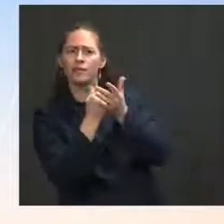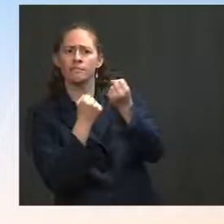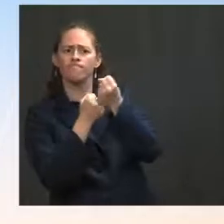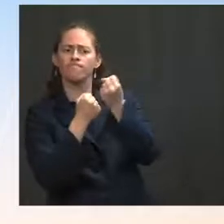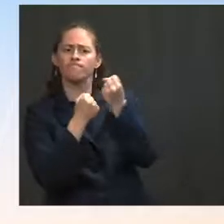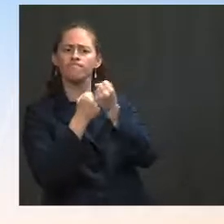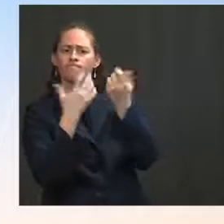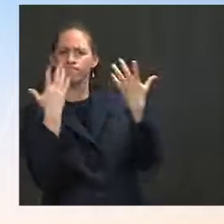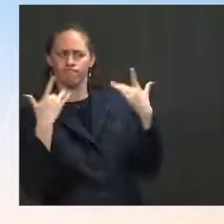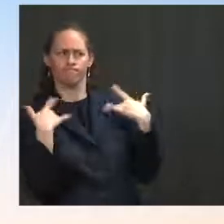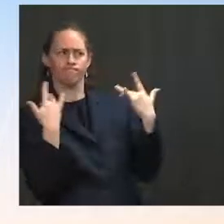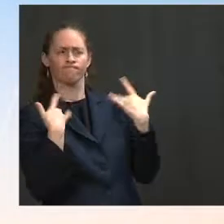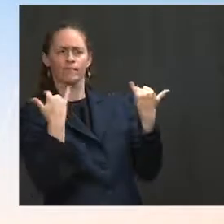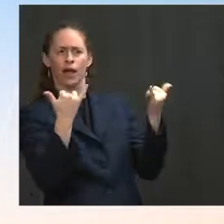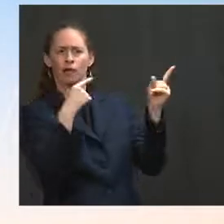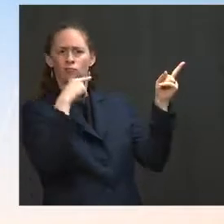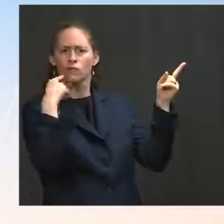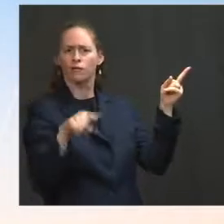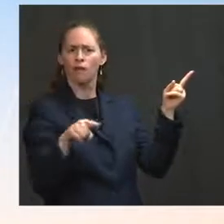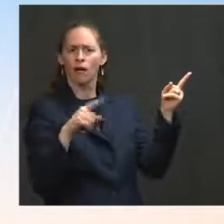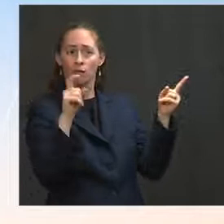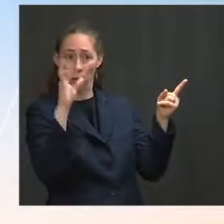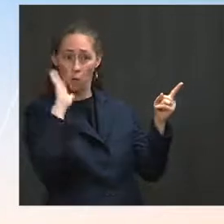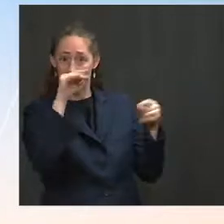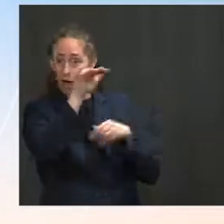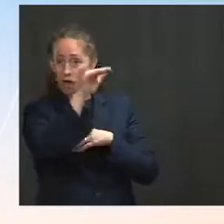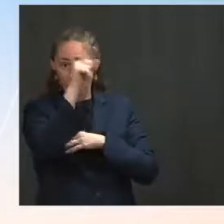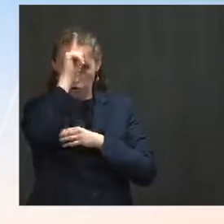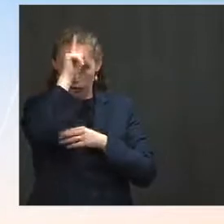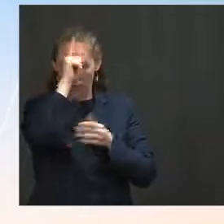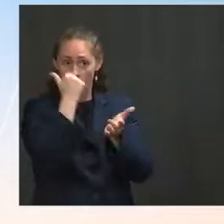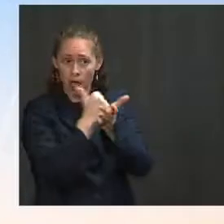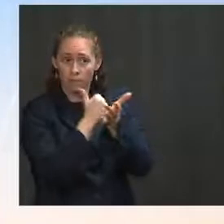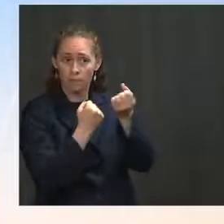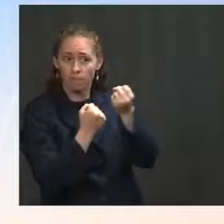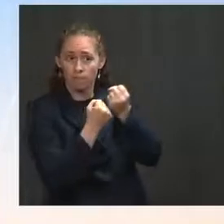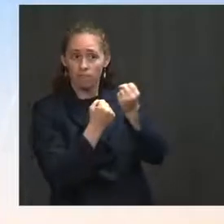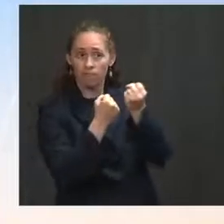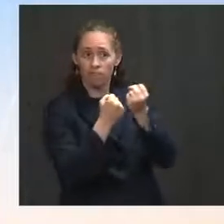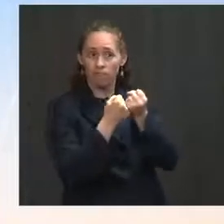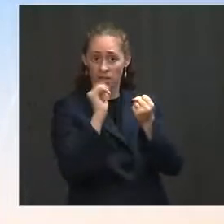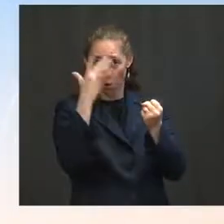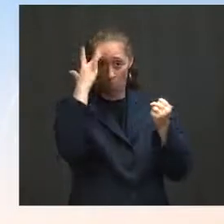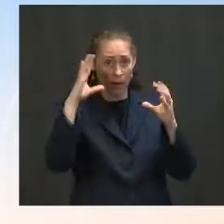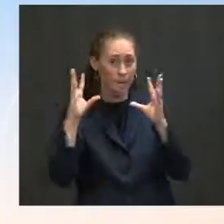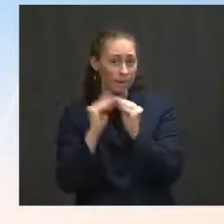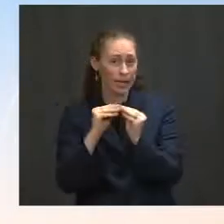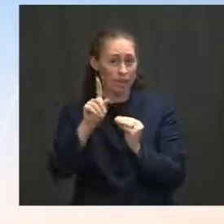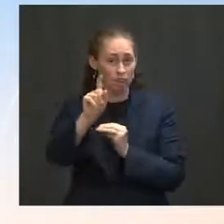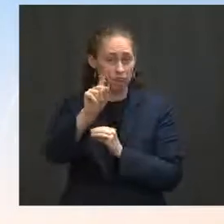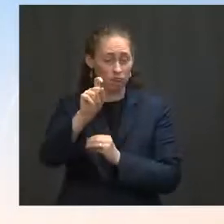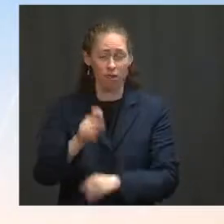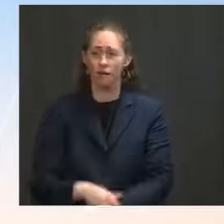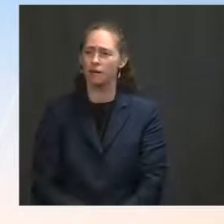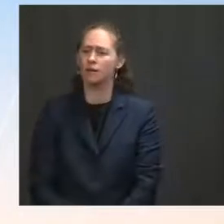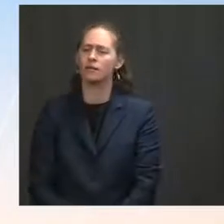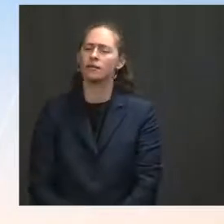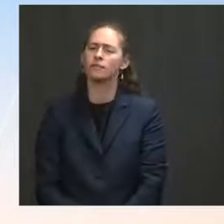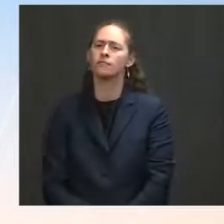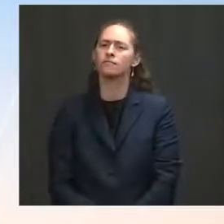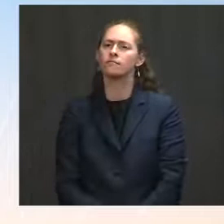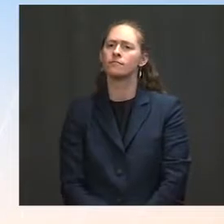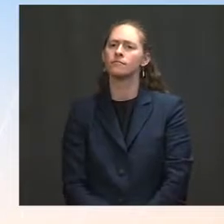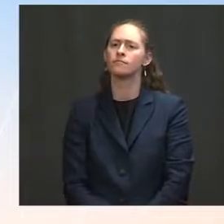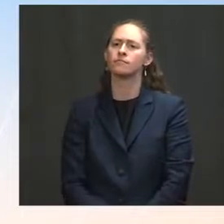Russia on these ransomware attacks? Is that a big part of your agenda? Well, I would say that it has long been, and it was back